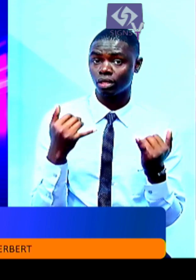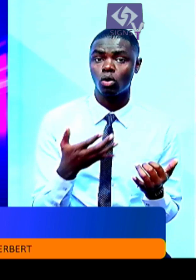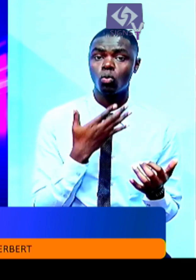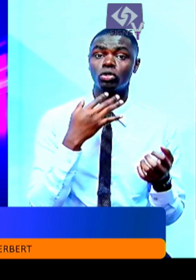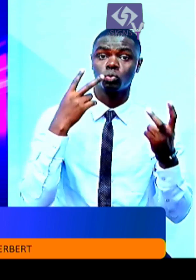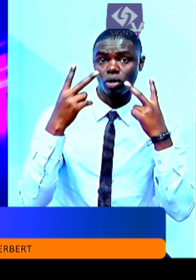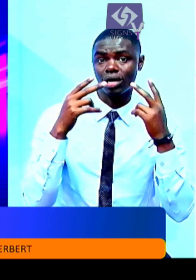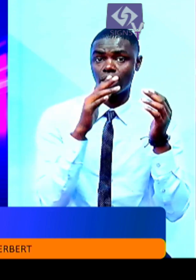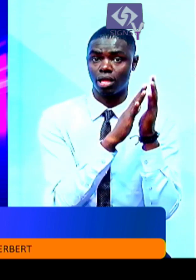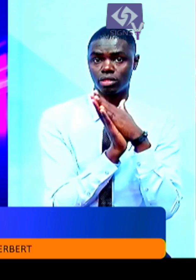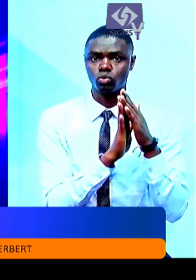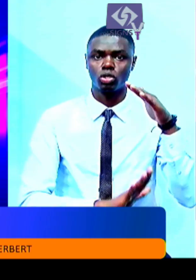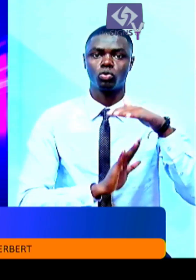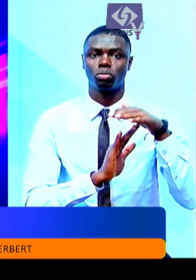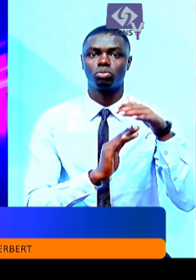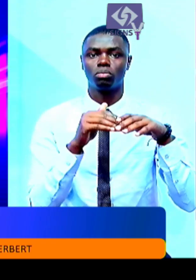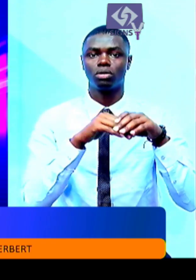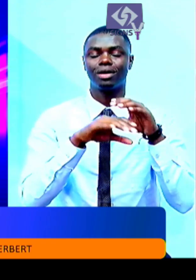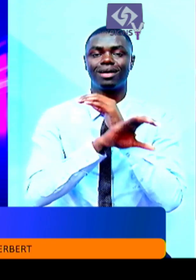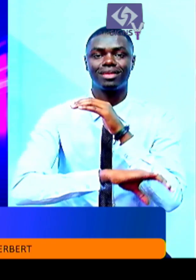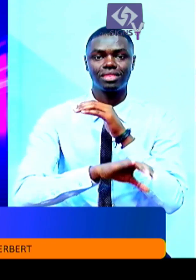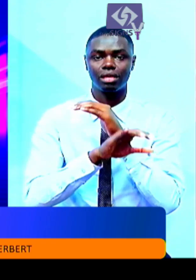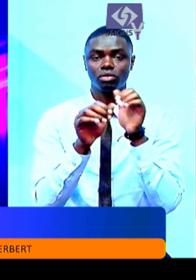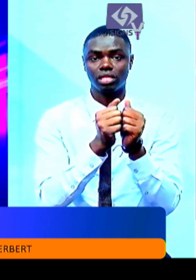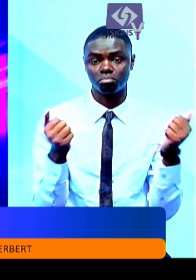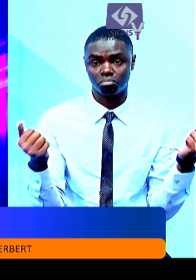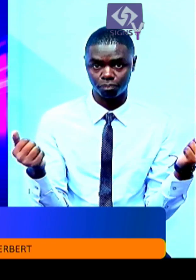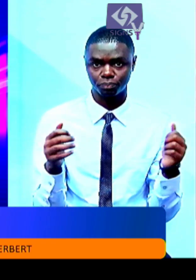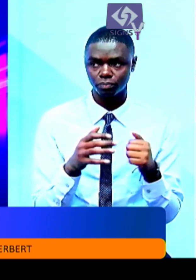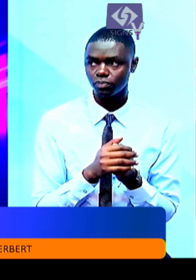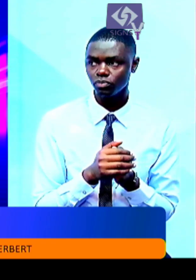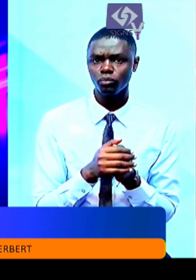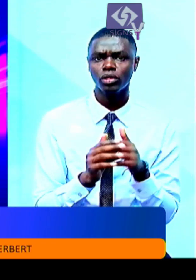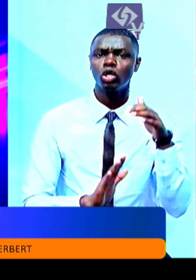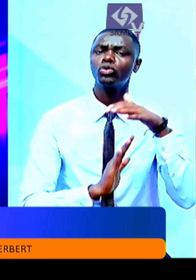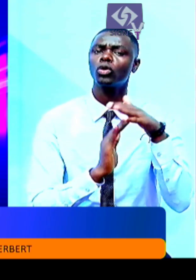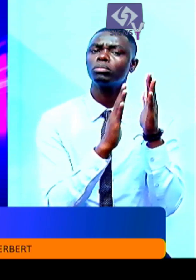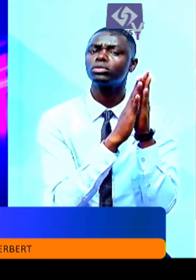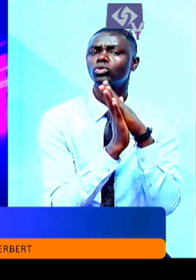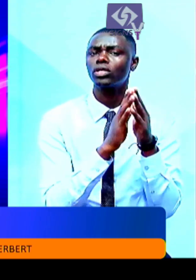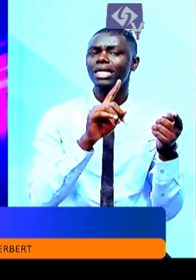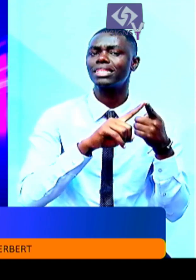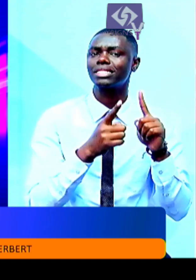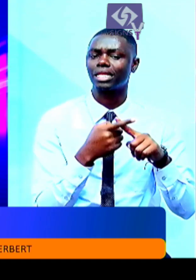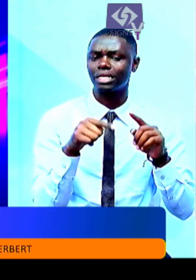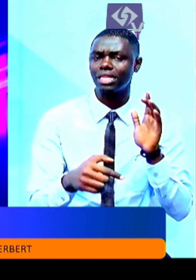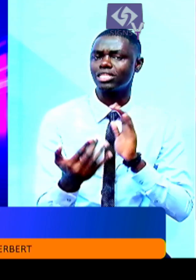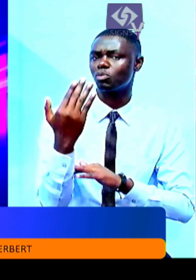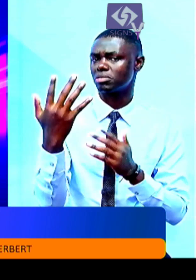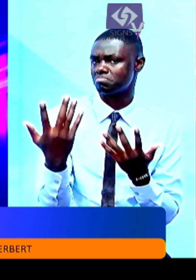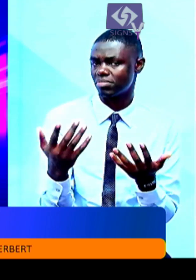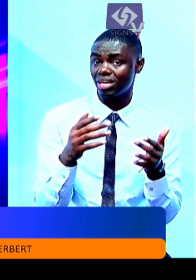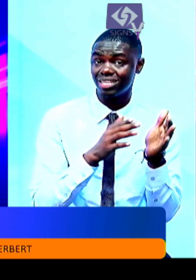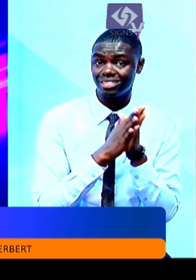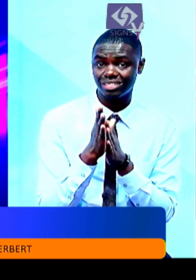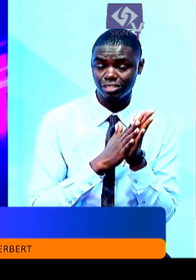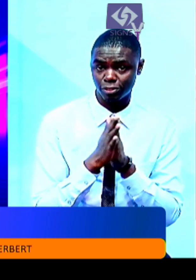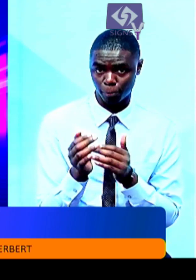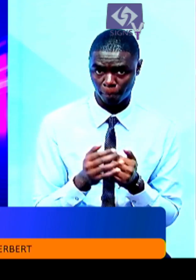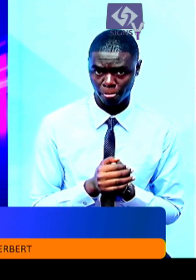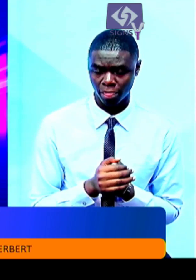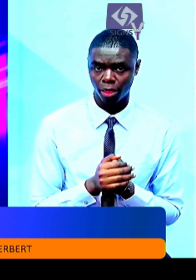some of the stories that are making headlines in the dailies. And Prof, the top story in the Standard this morning is rather interesting.